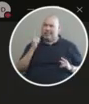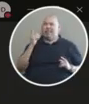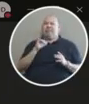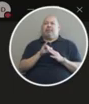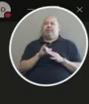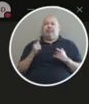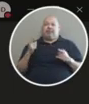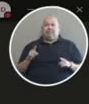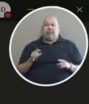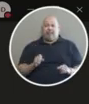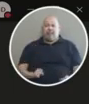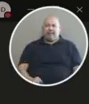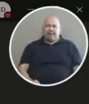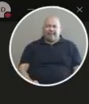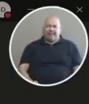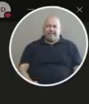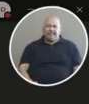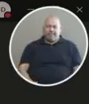like that come back.